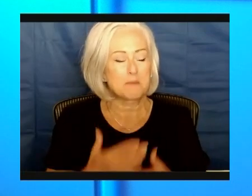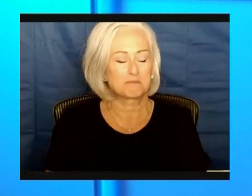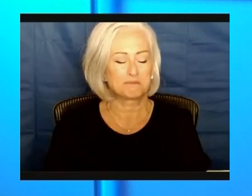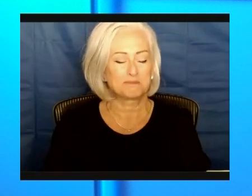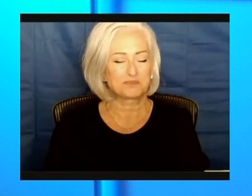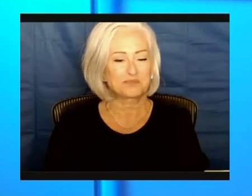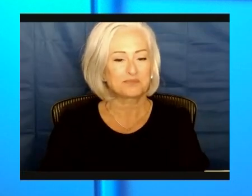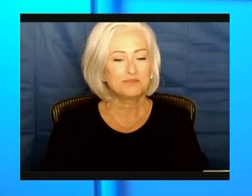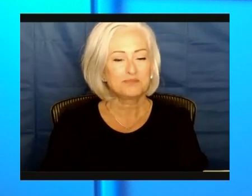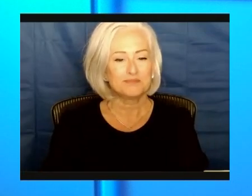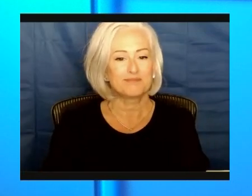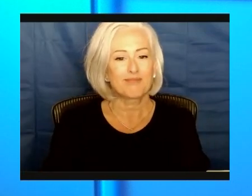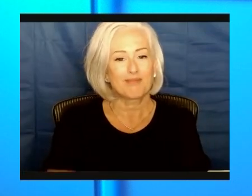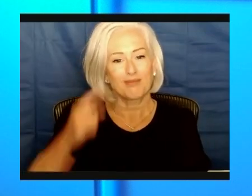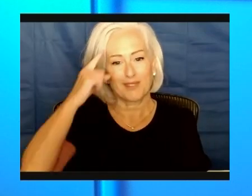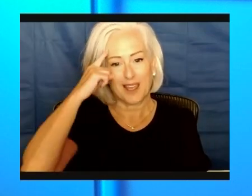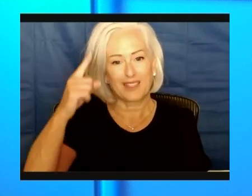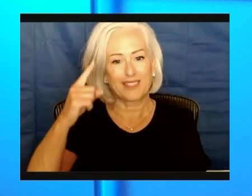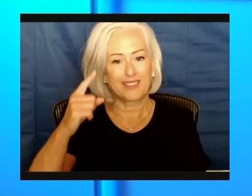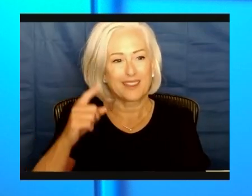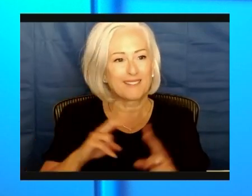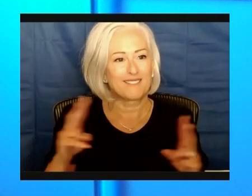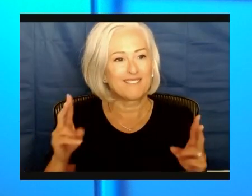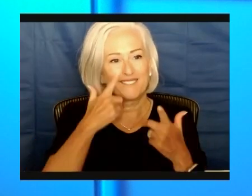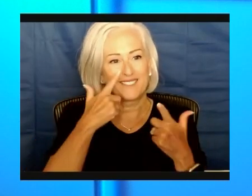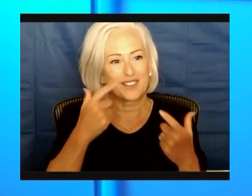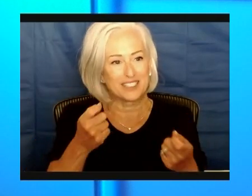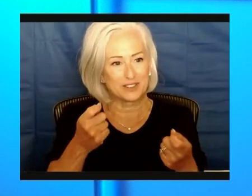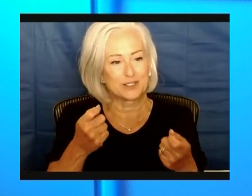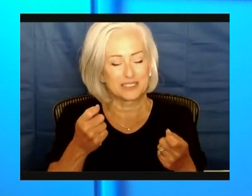I think very interesting for us